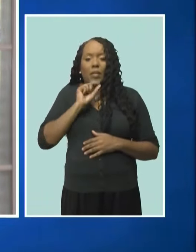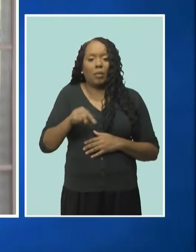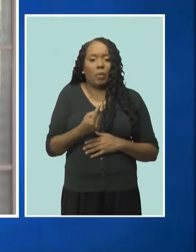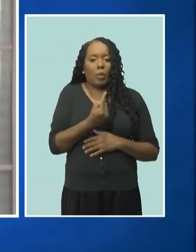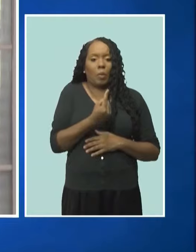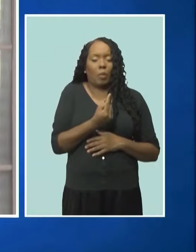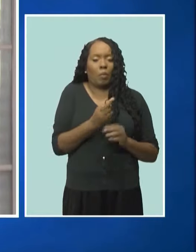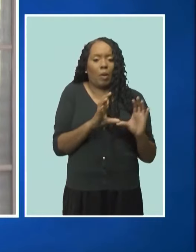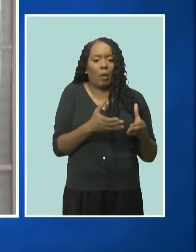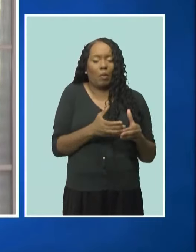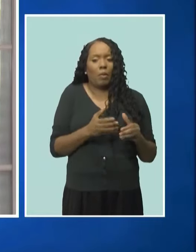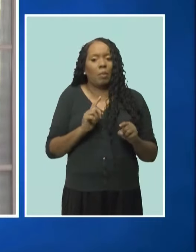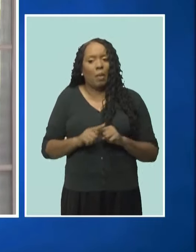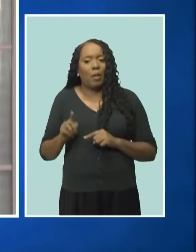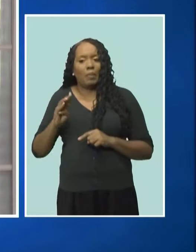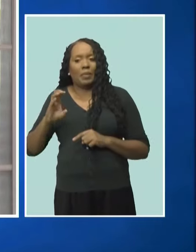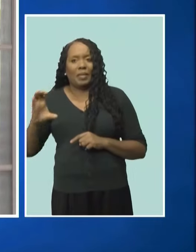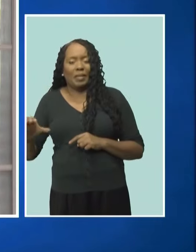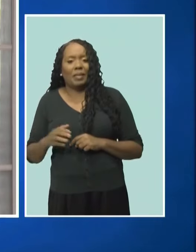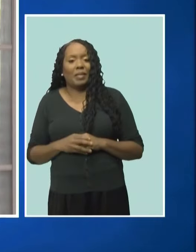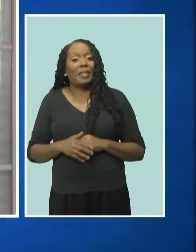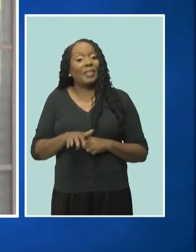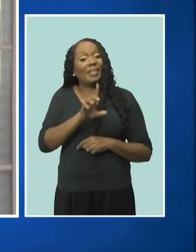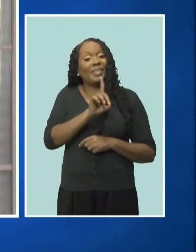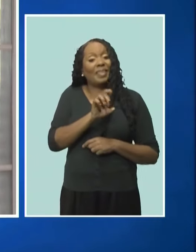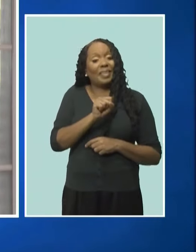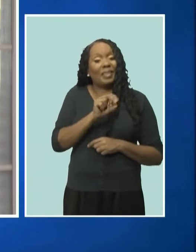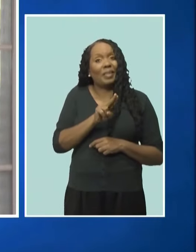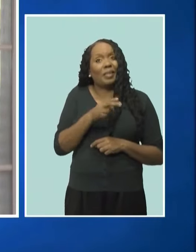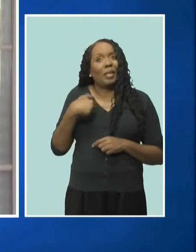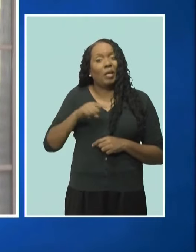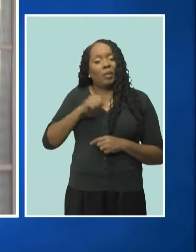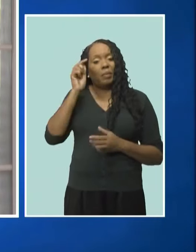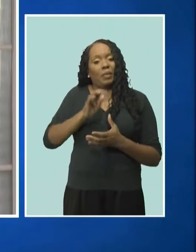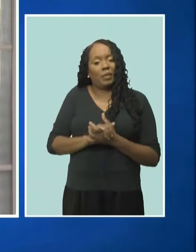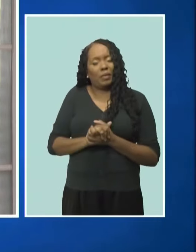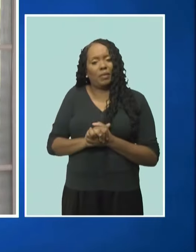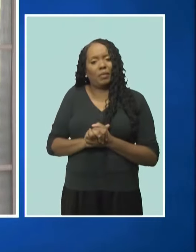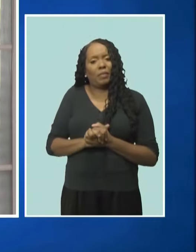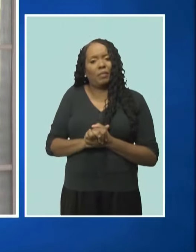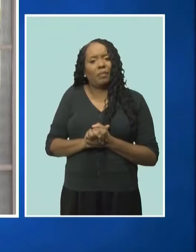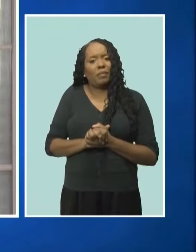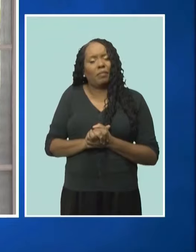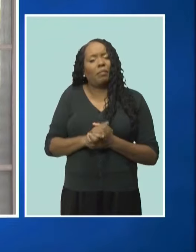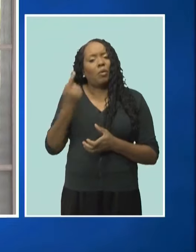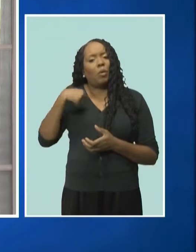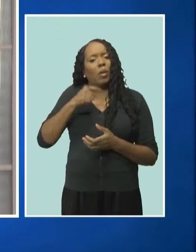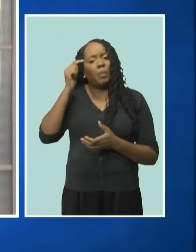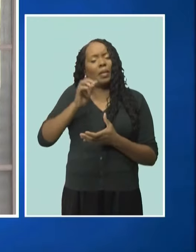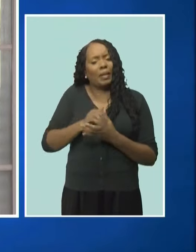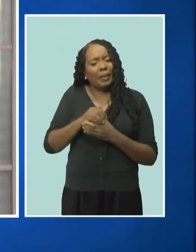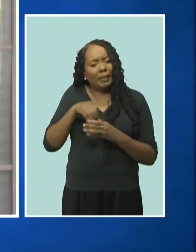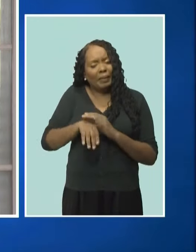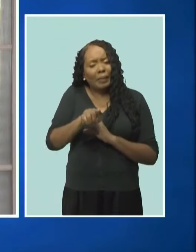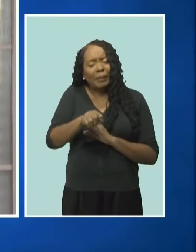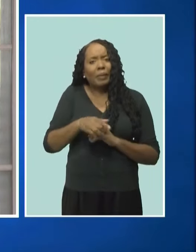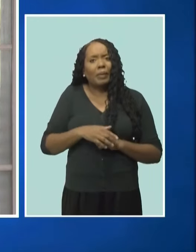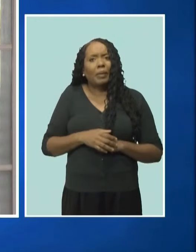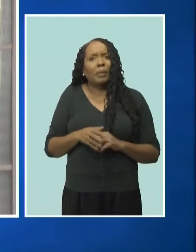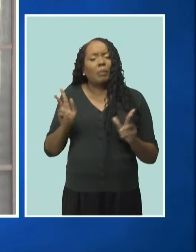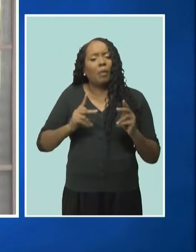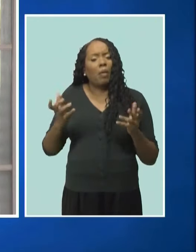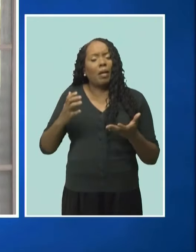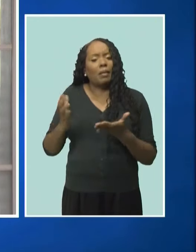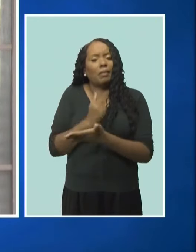partnership. Delaware State believes in people just like you. folks who are trying to change a trajectory for